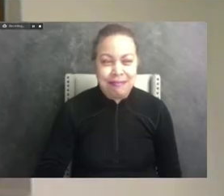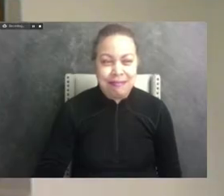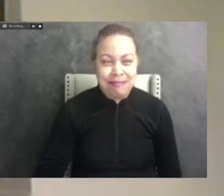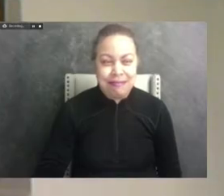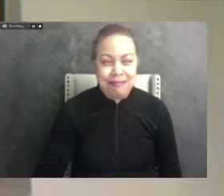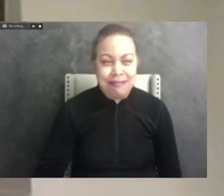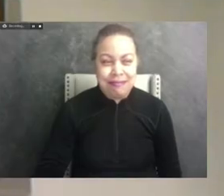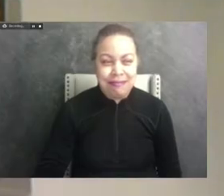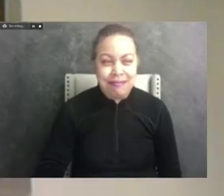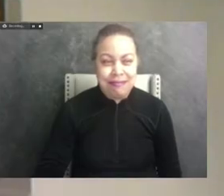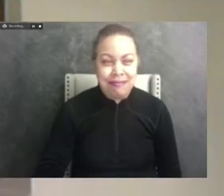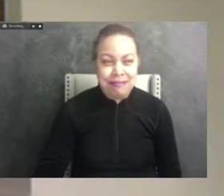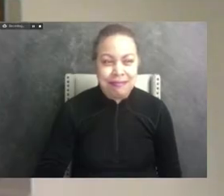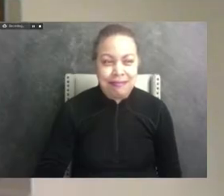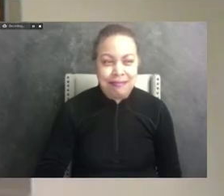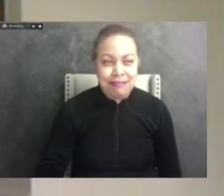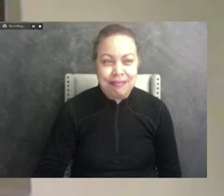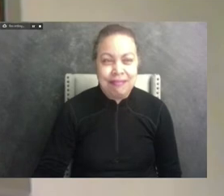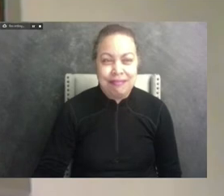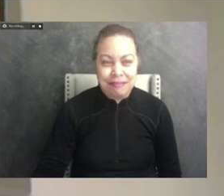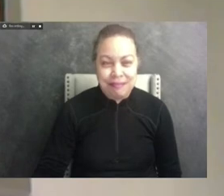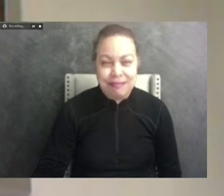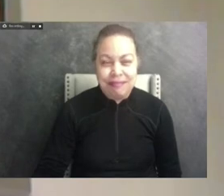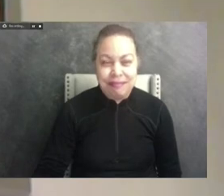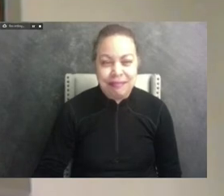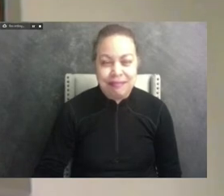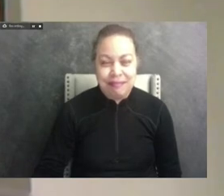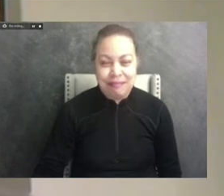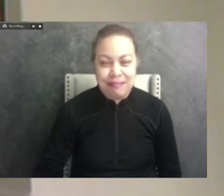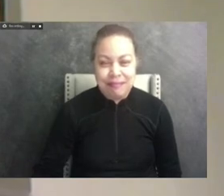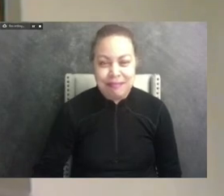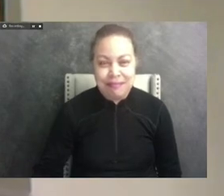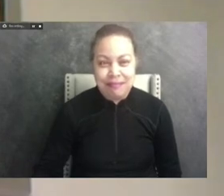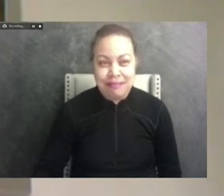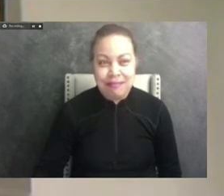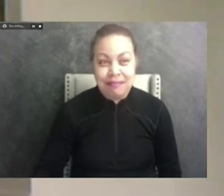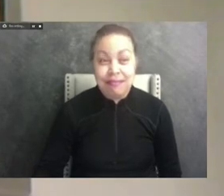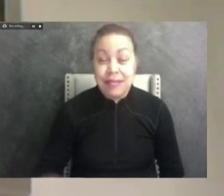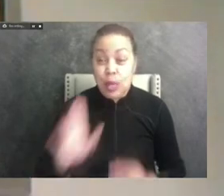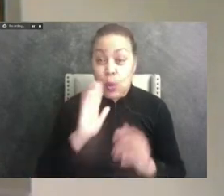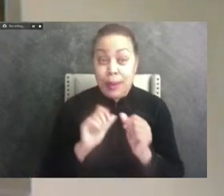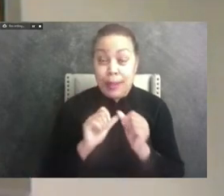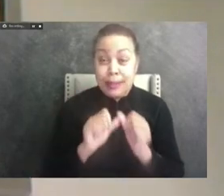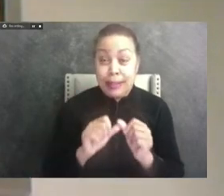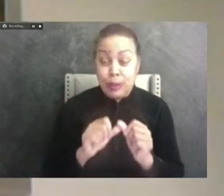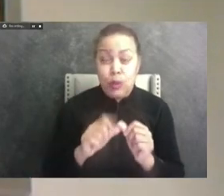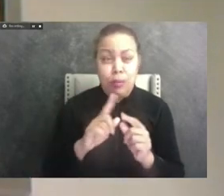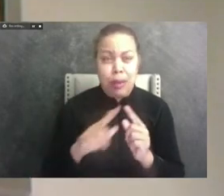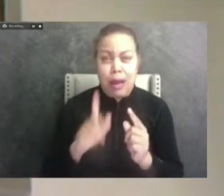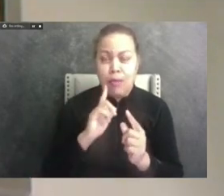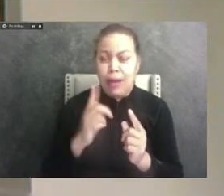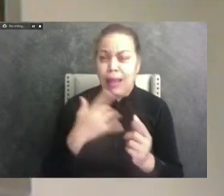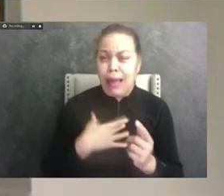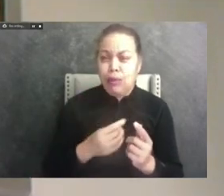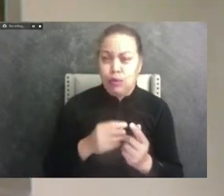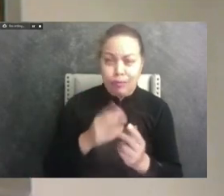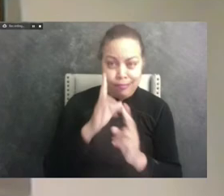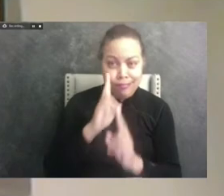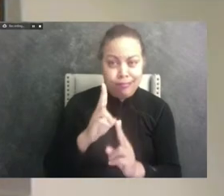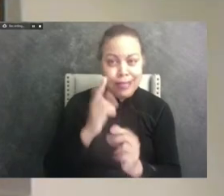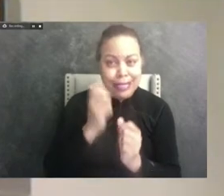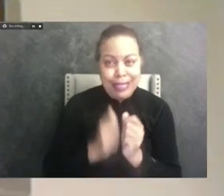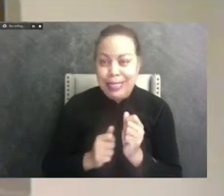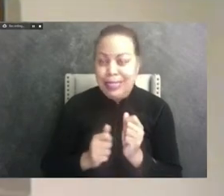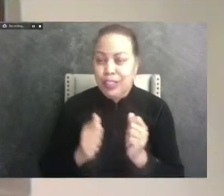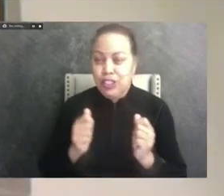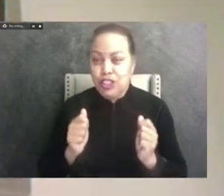Wow. As we keep this thing going, just want to shout out to every performer, everyone that's